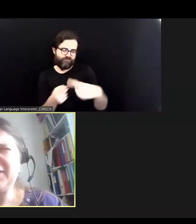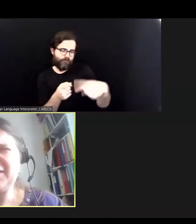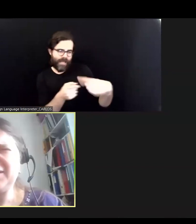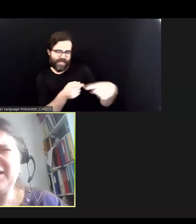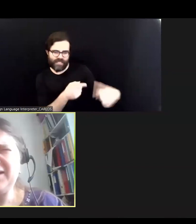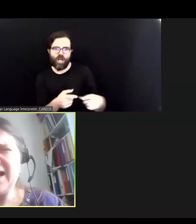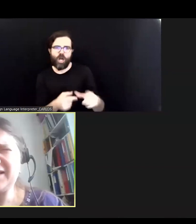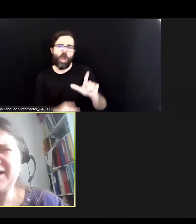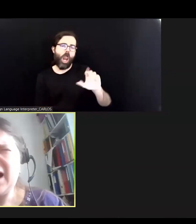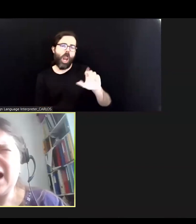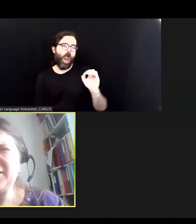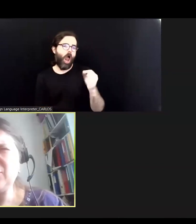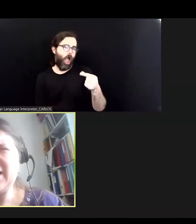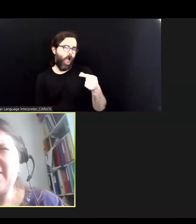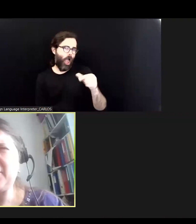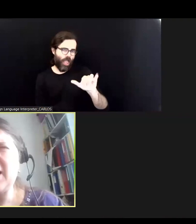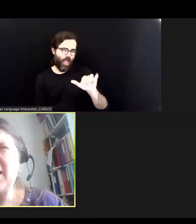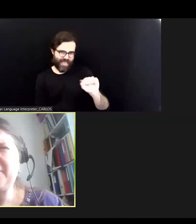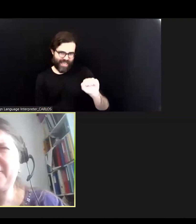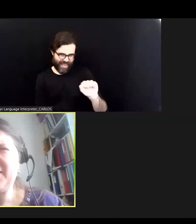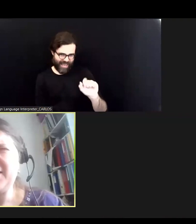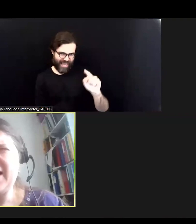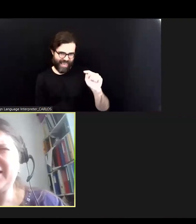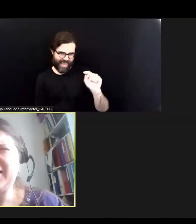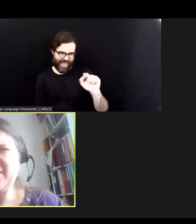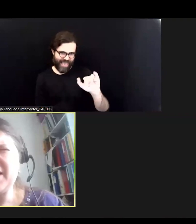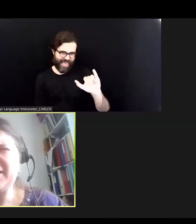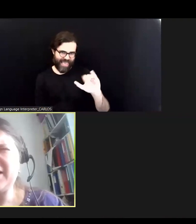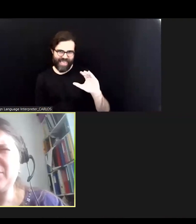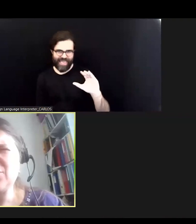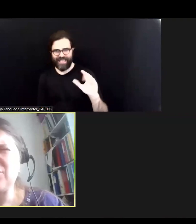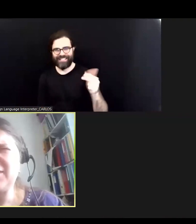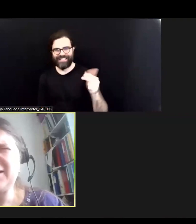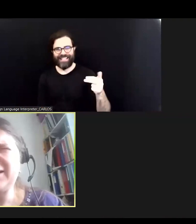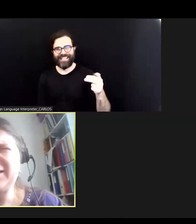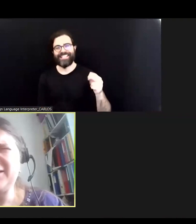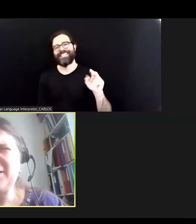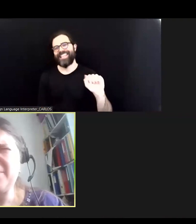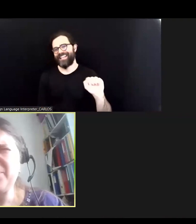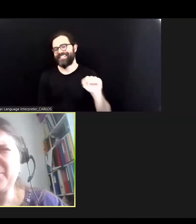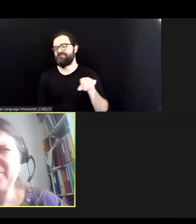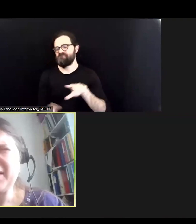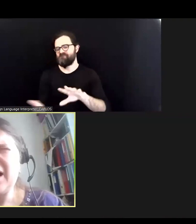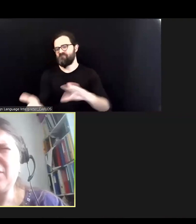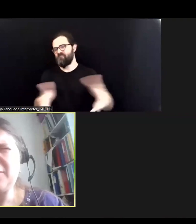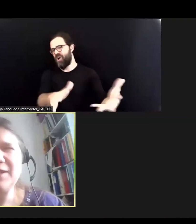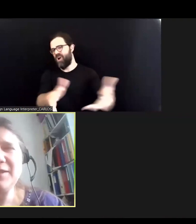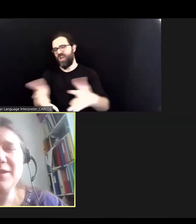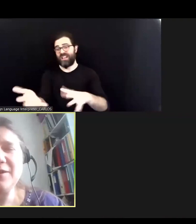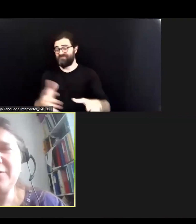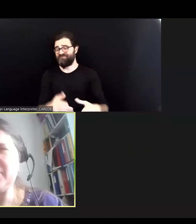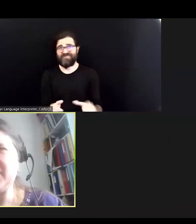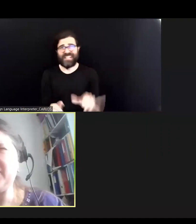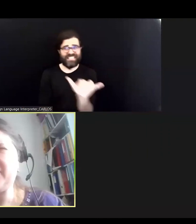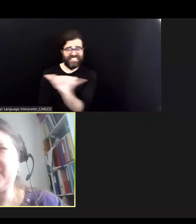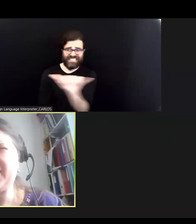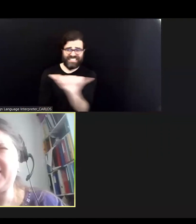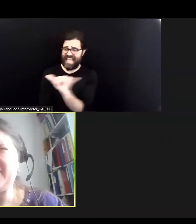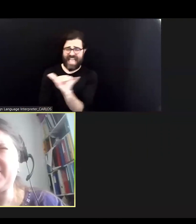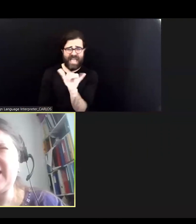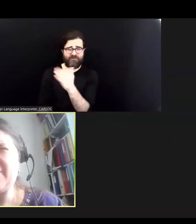the e-learning environments, but do you have any rough estimation on the cost from moving from a non-accessible